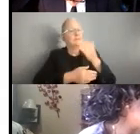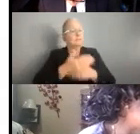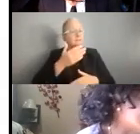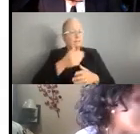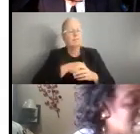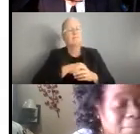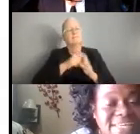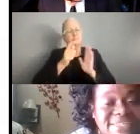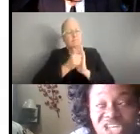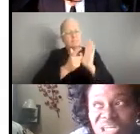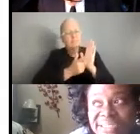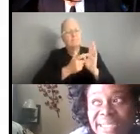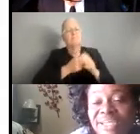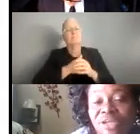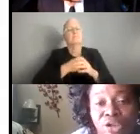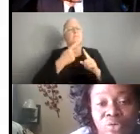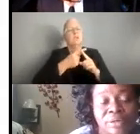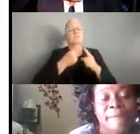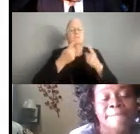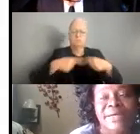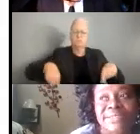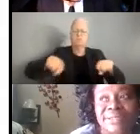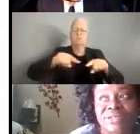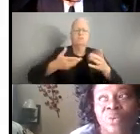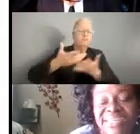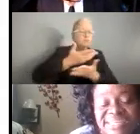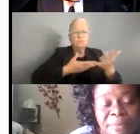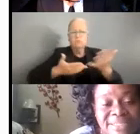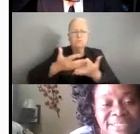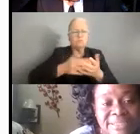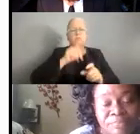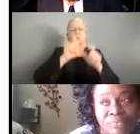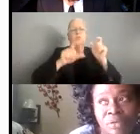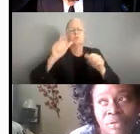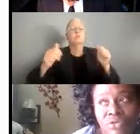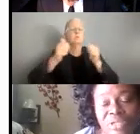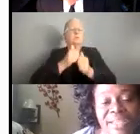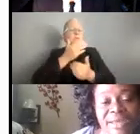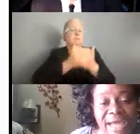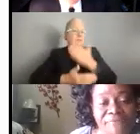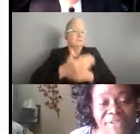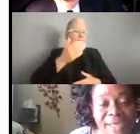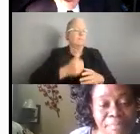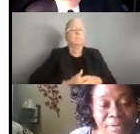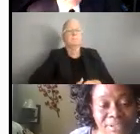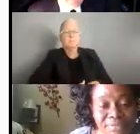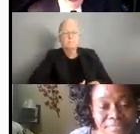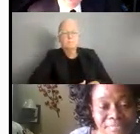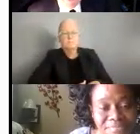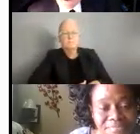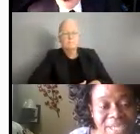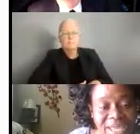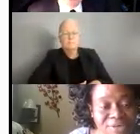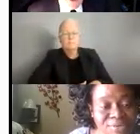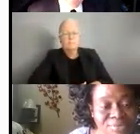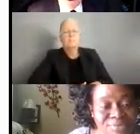and roundtable discussions that include persons with disabilities. Thank you very much, Leslie. I think that's